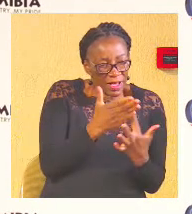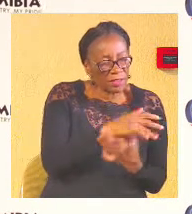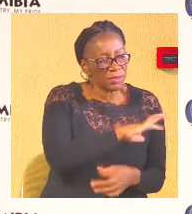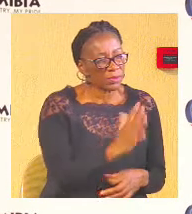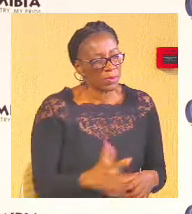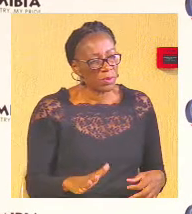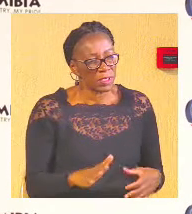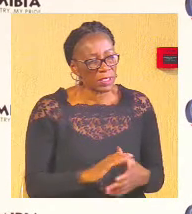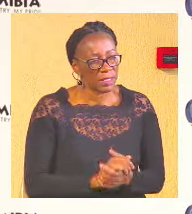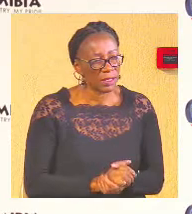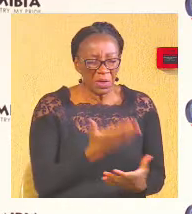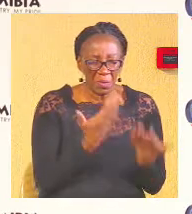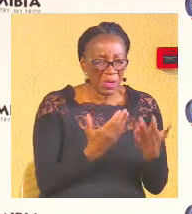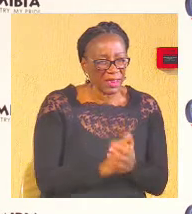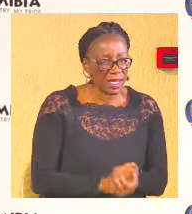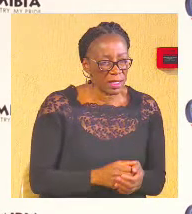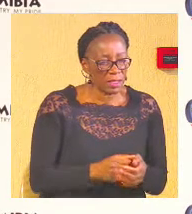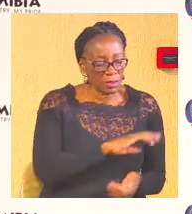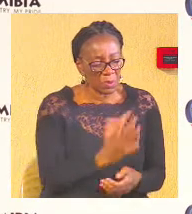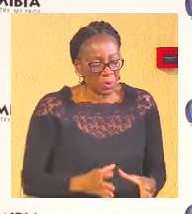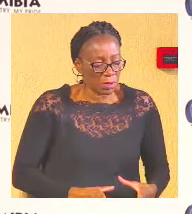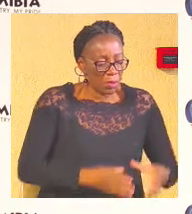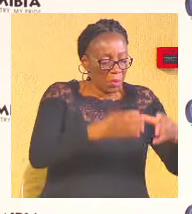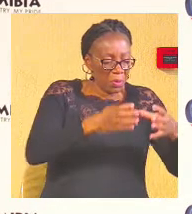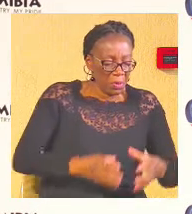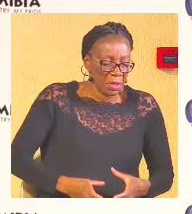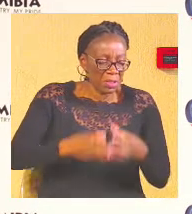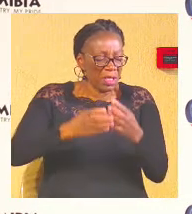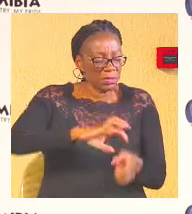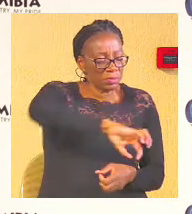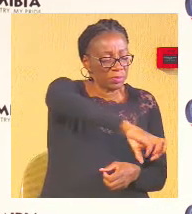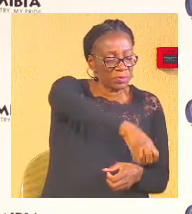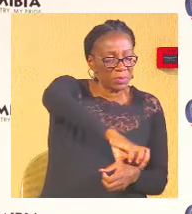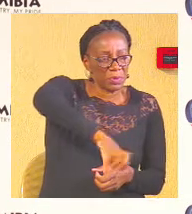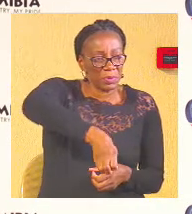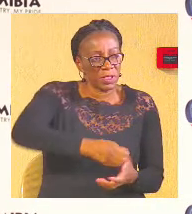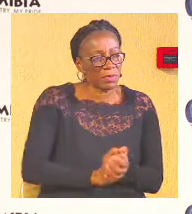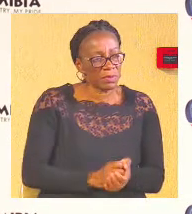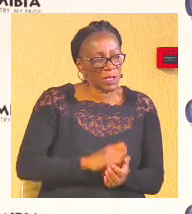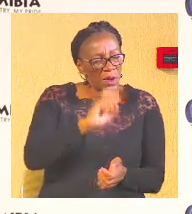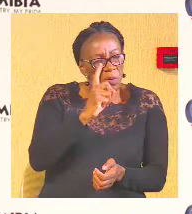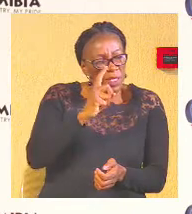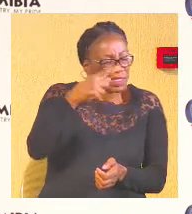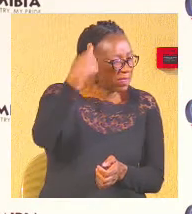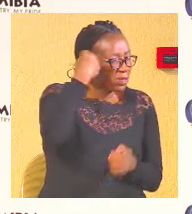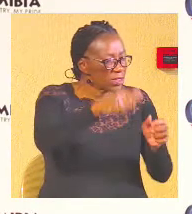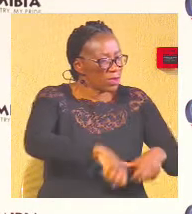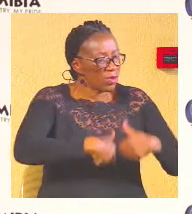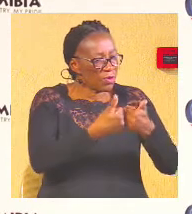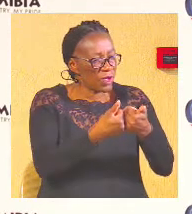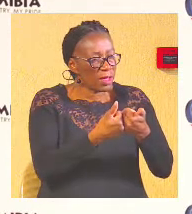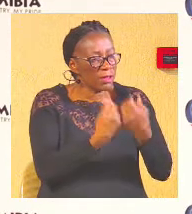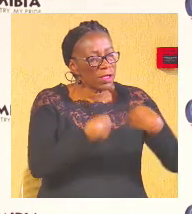it can be in a form of a water tank or a tap there. What are we doing? What is the ministry doing this time to ensure that these health facilities are